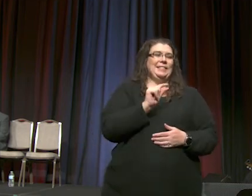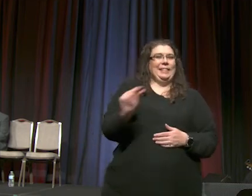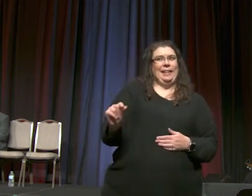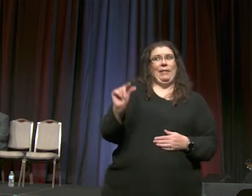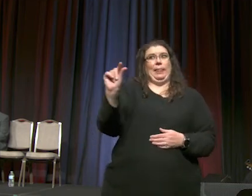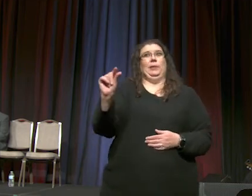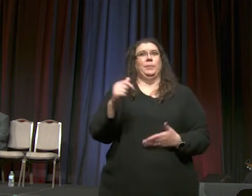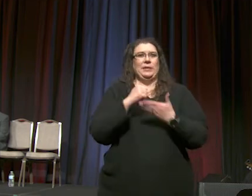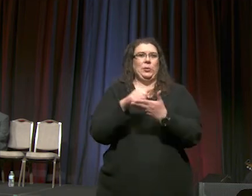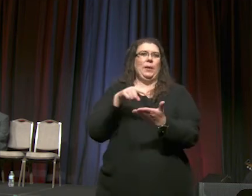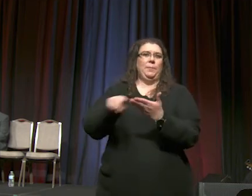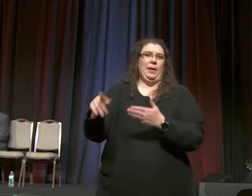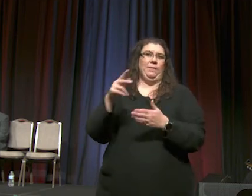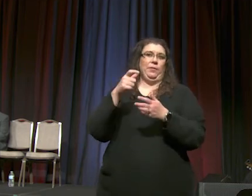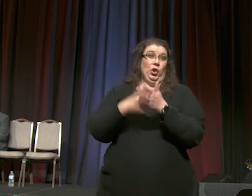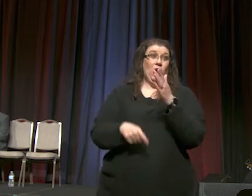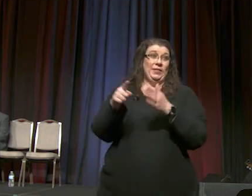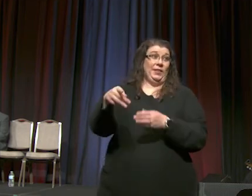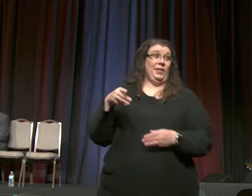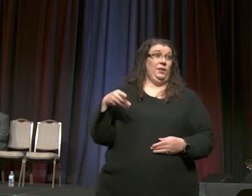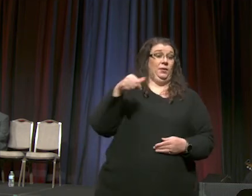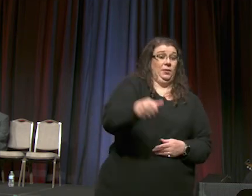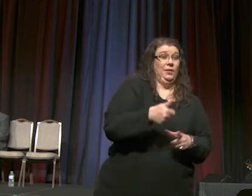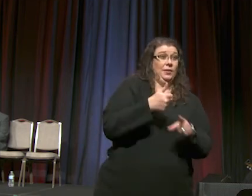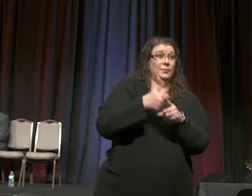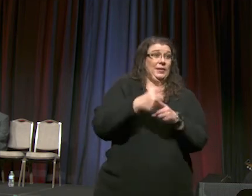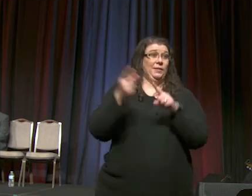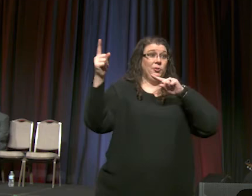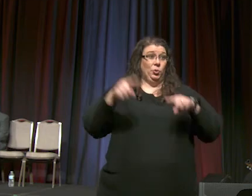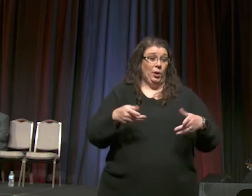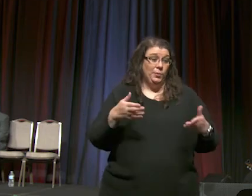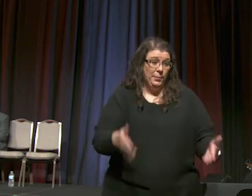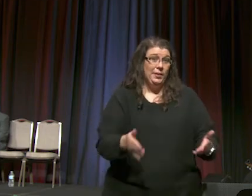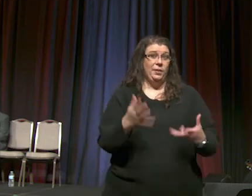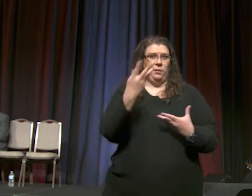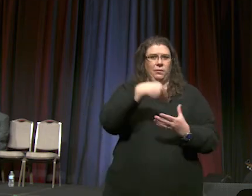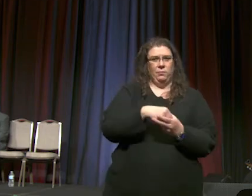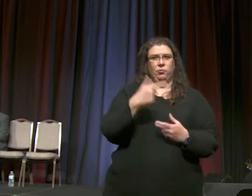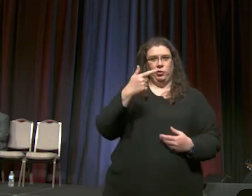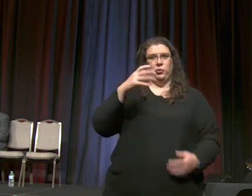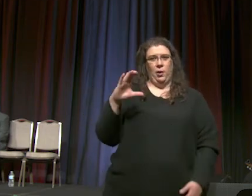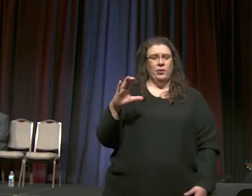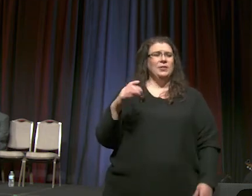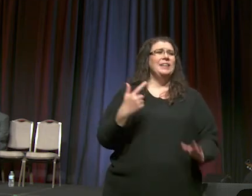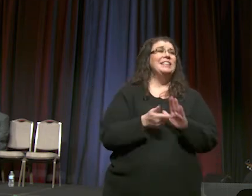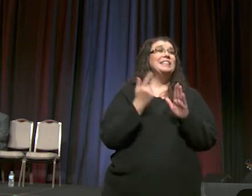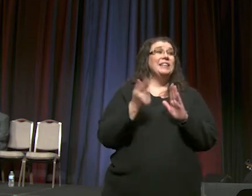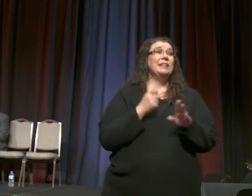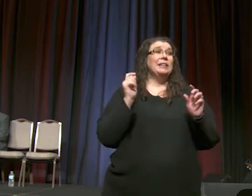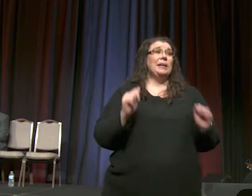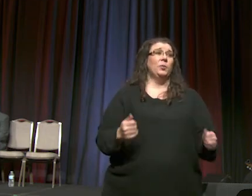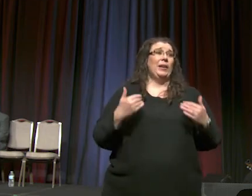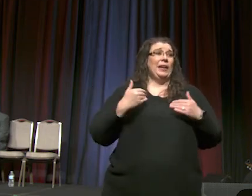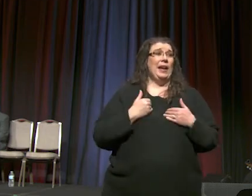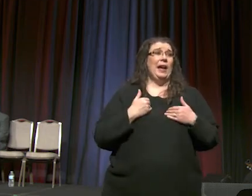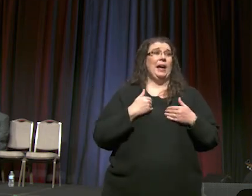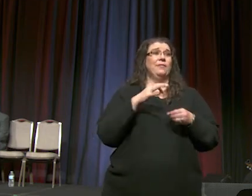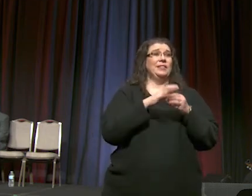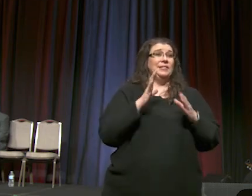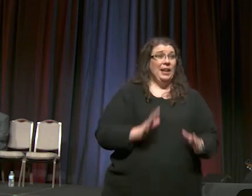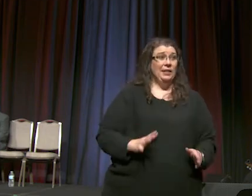of to be there and to be a part of the General Conference. And sometimes we are able to have delegates